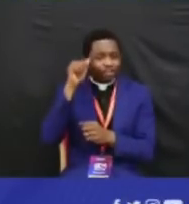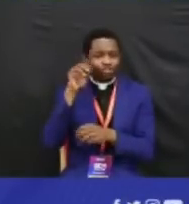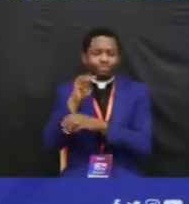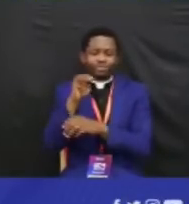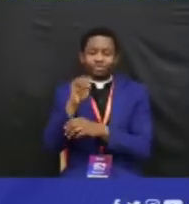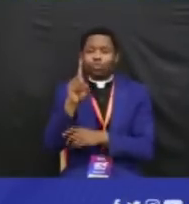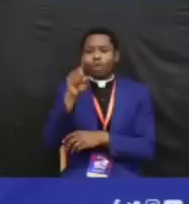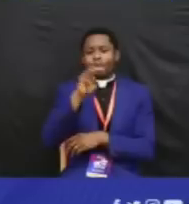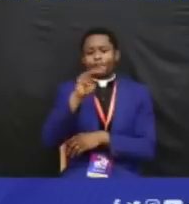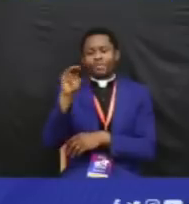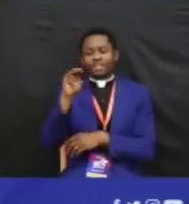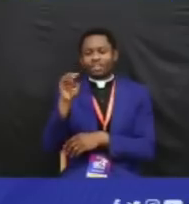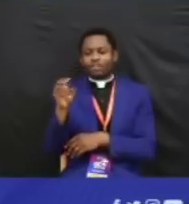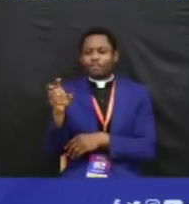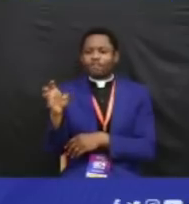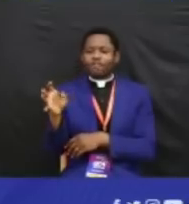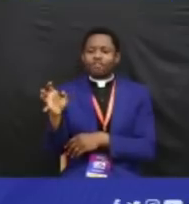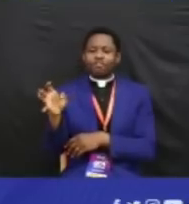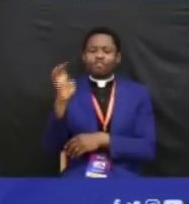1,485,623